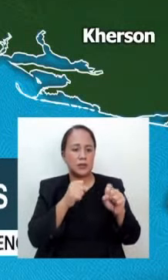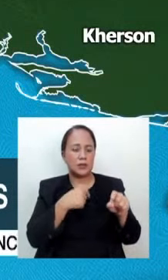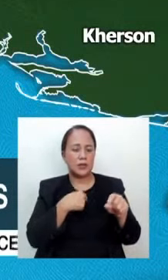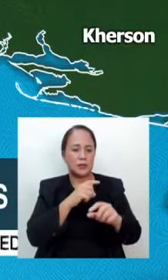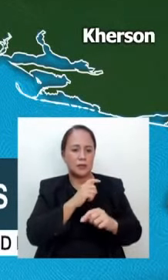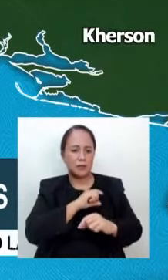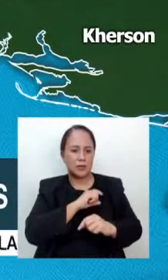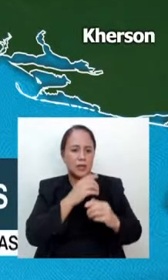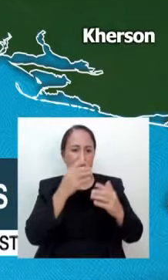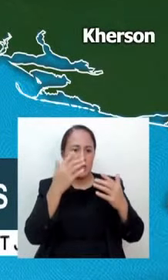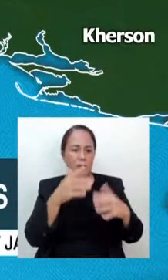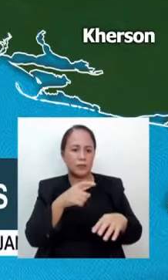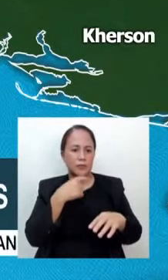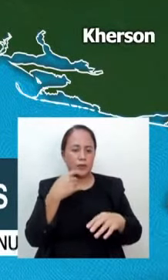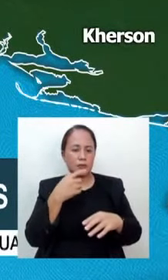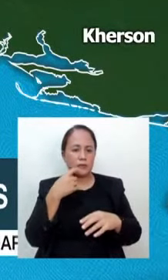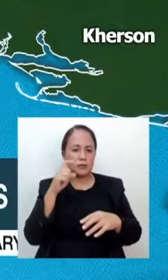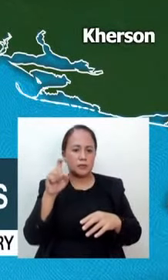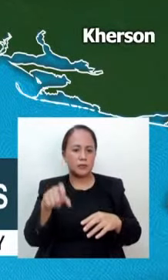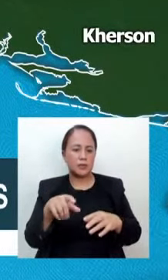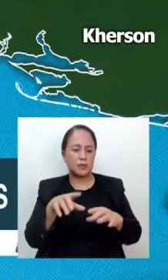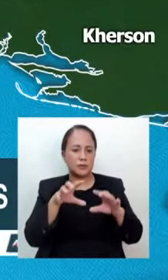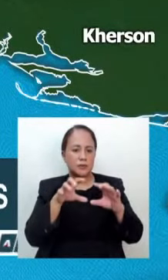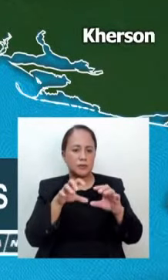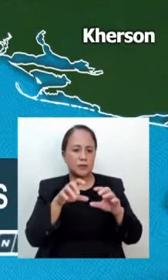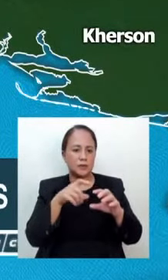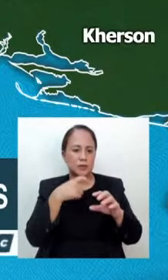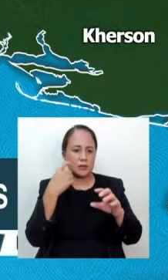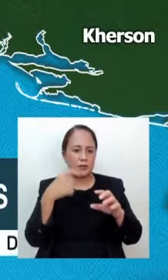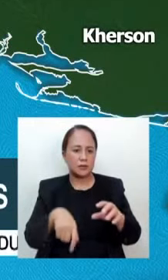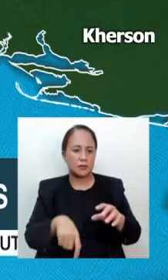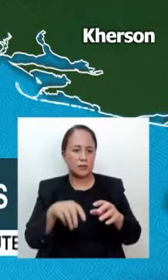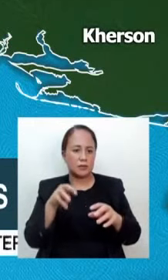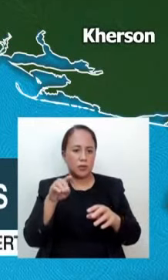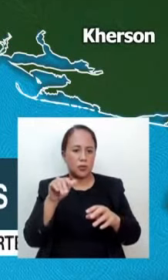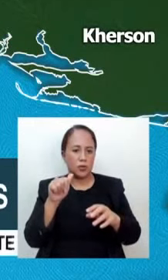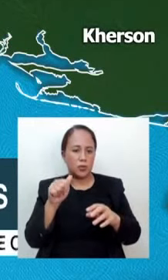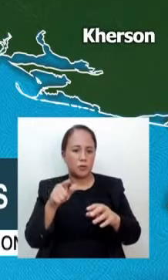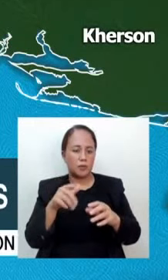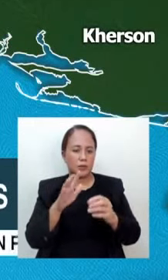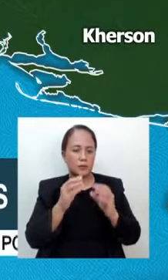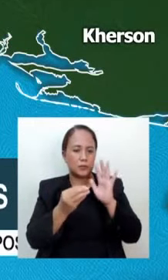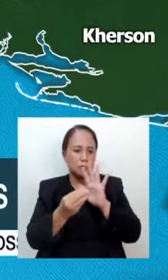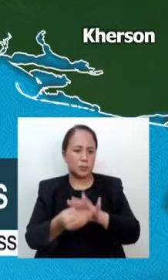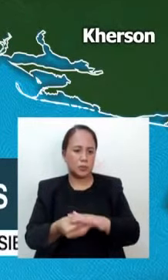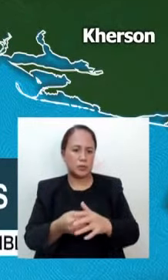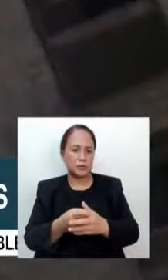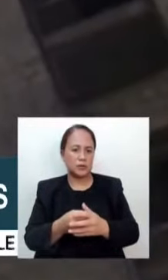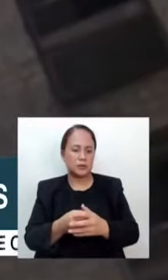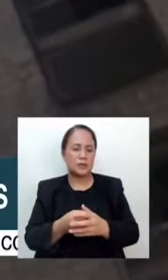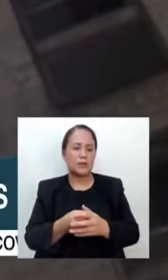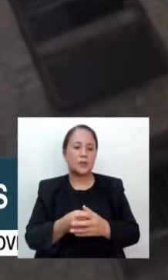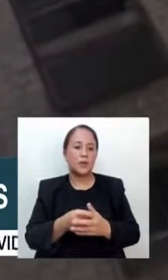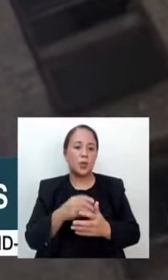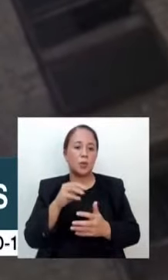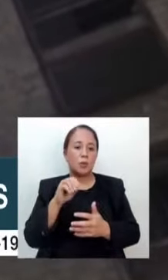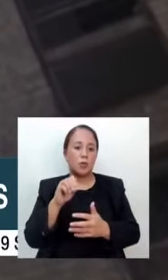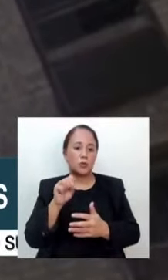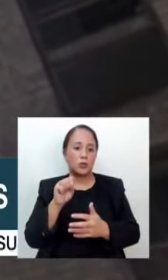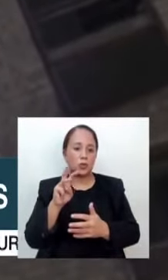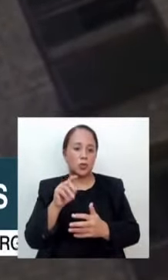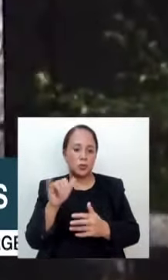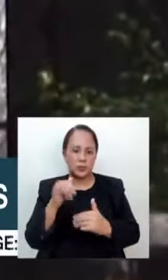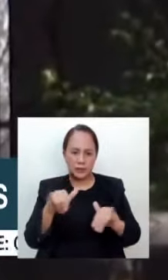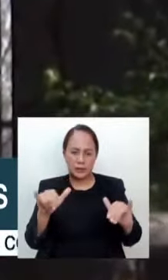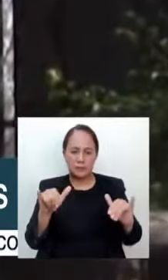after a Russian commander claimed Russia supporters in Moldova were being oppressed. Some point out Moscow used the same